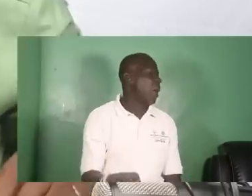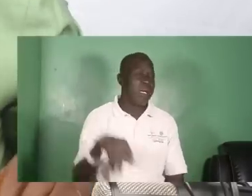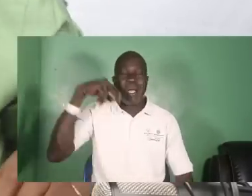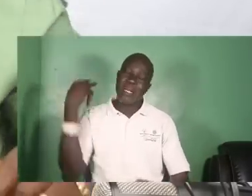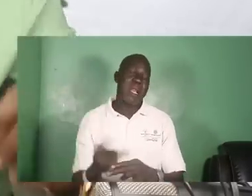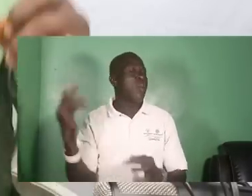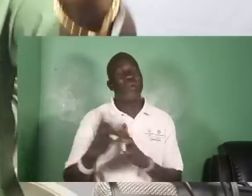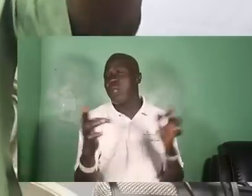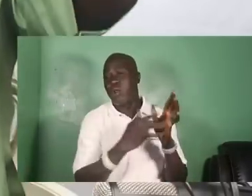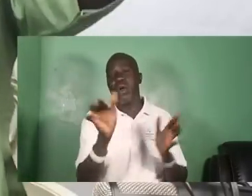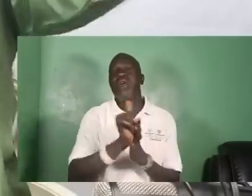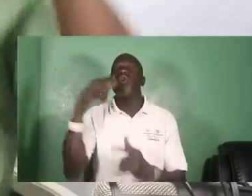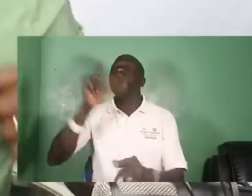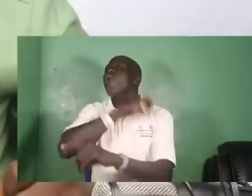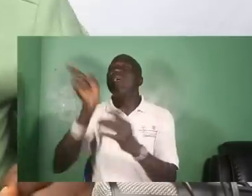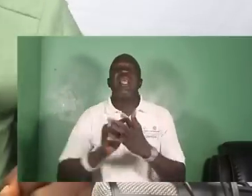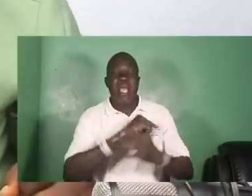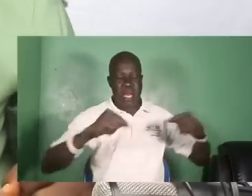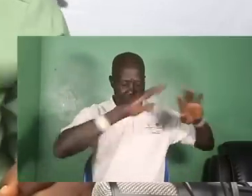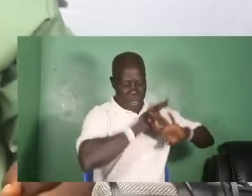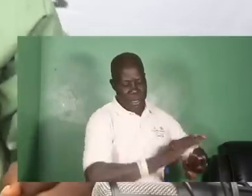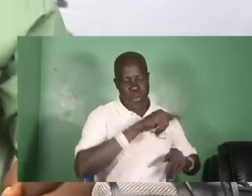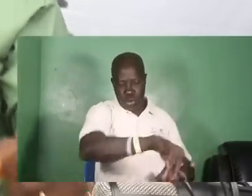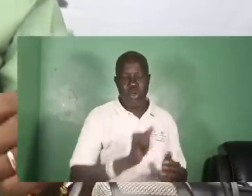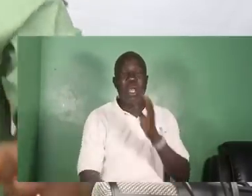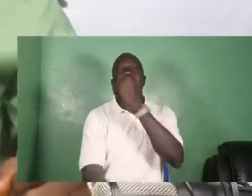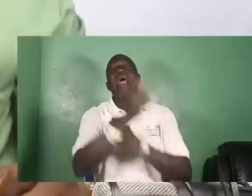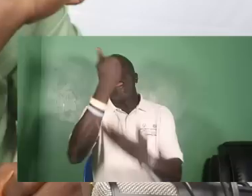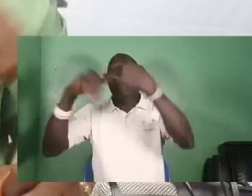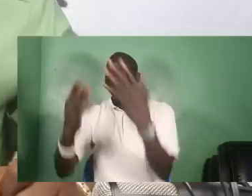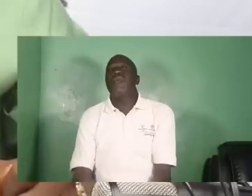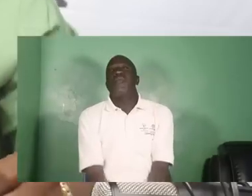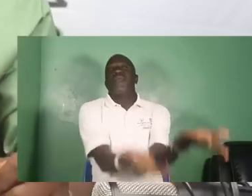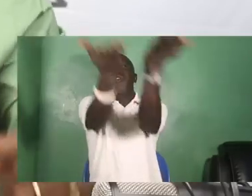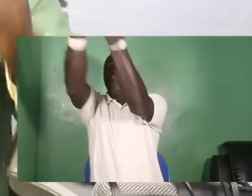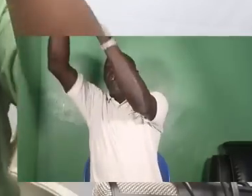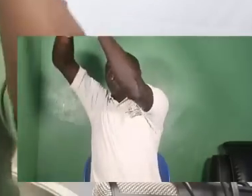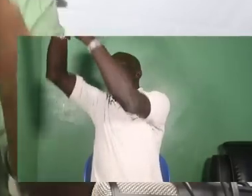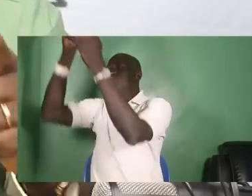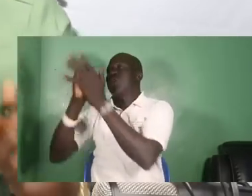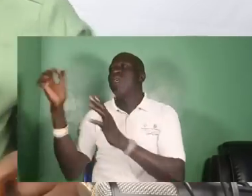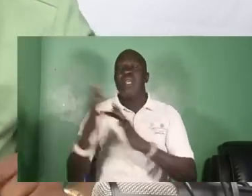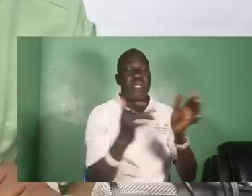Lord, in the name of Jesus. Where you be standing? Ah, or who be your daddy? Amen.